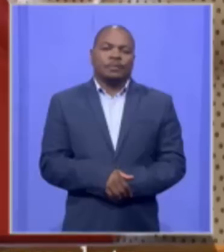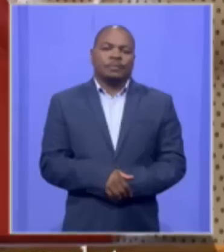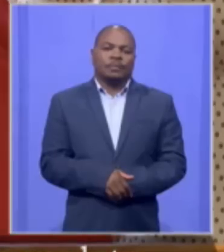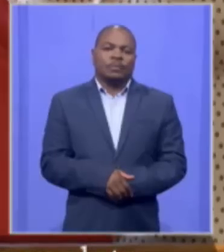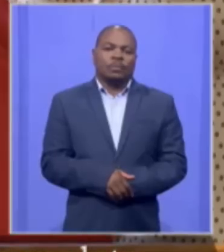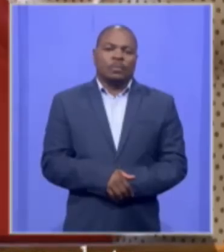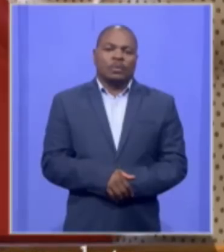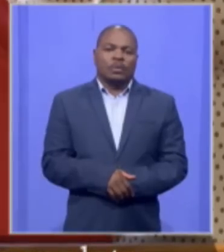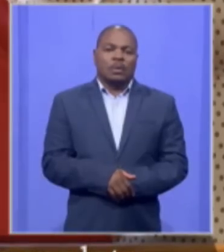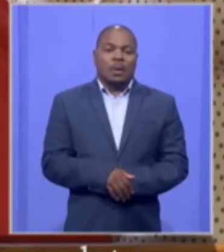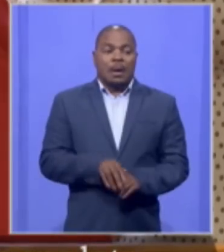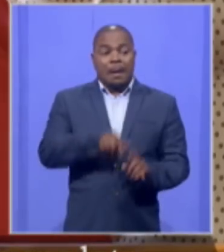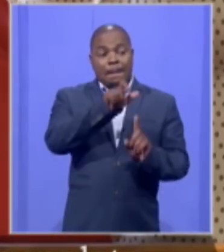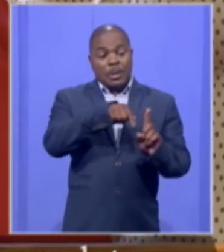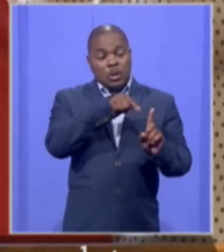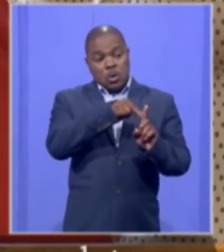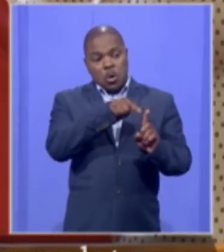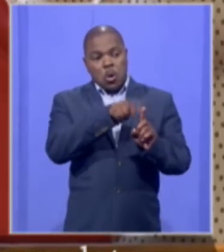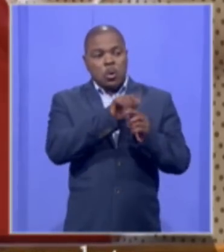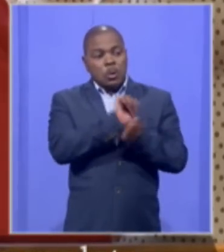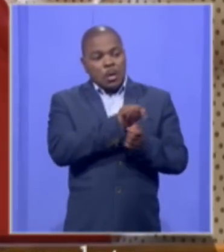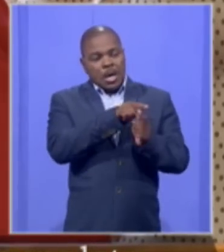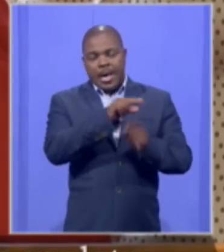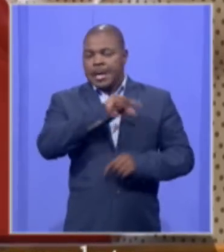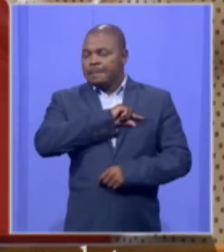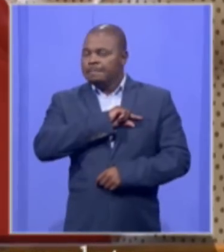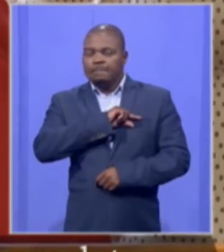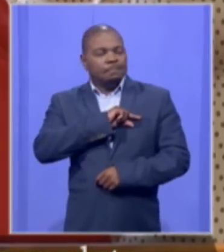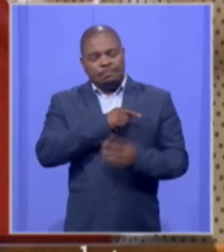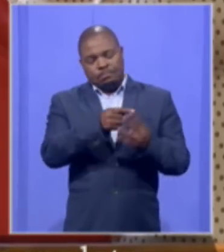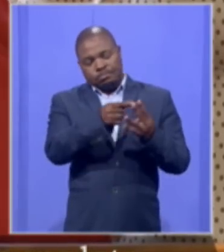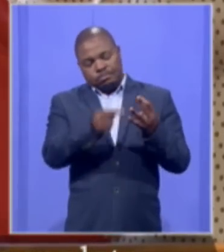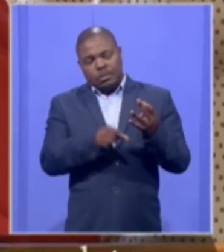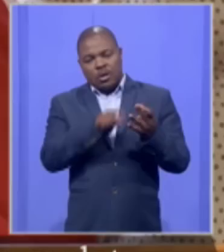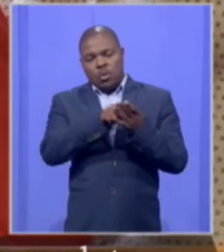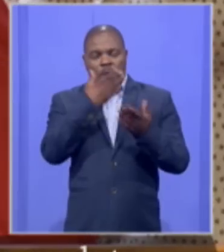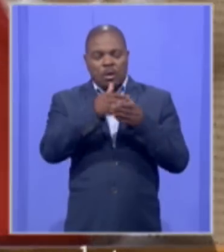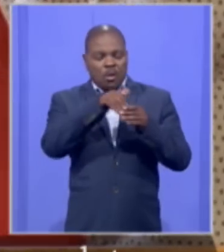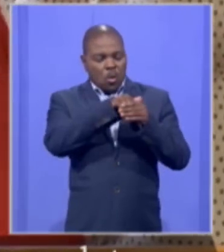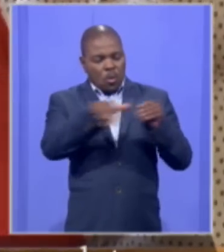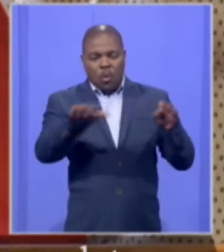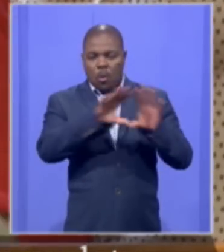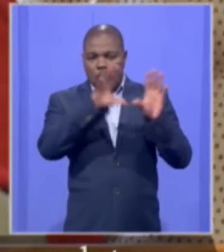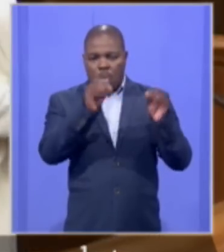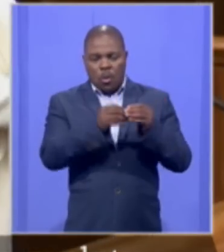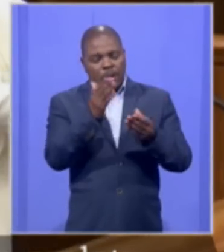The accused are found not guilty and are discharged on all the charges.